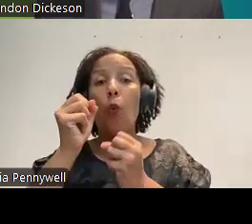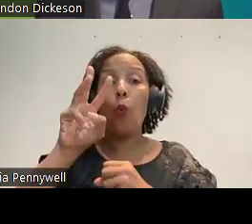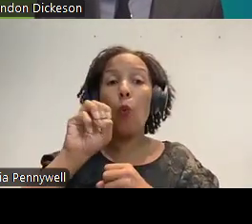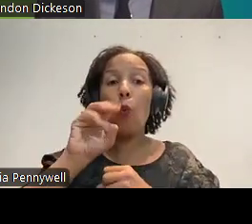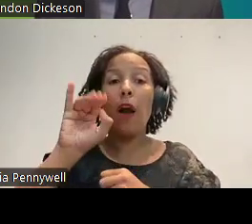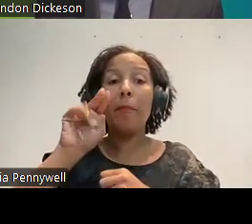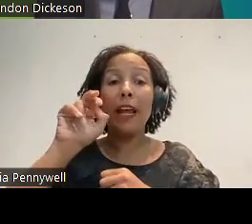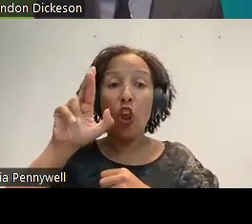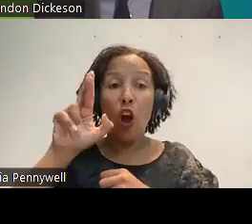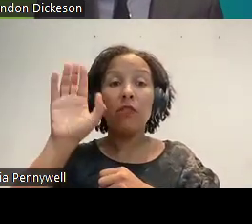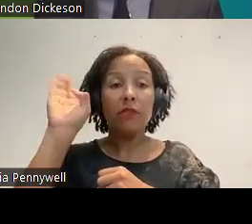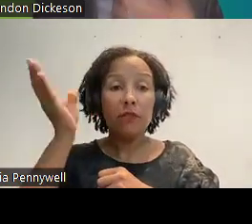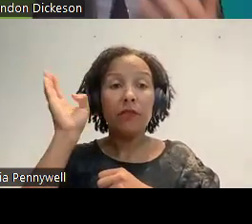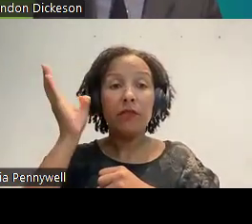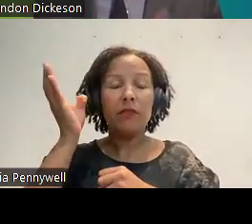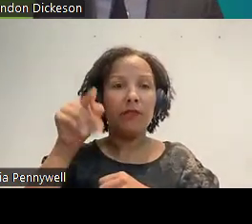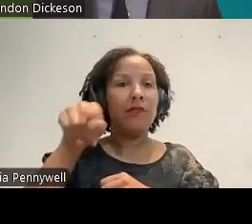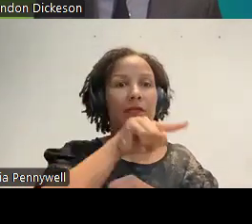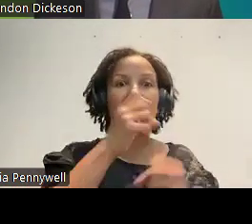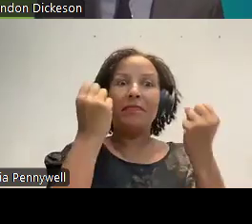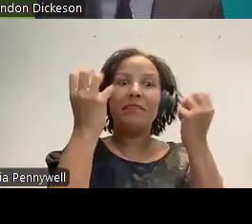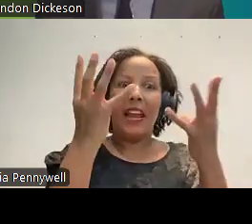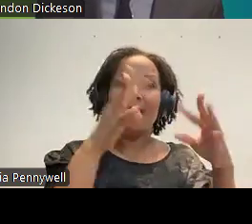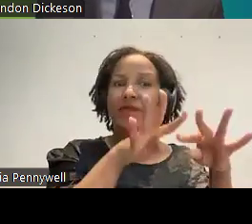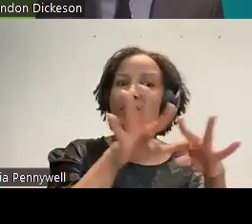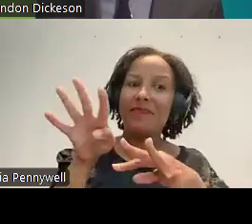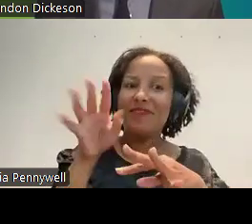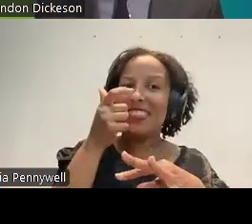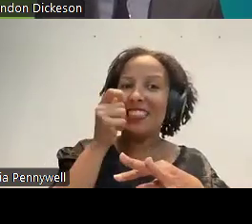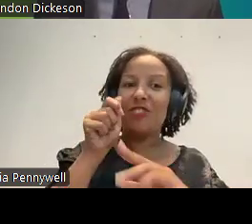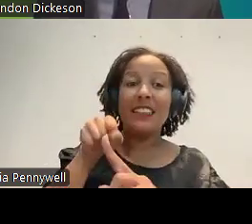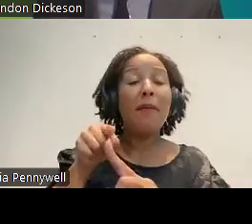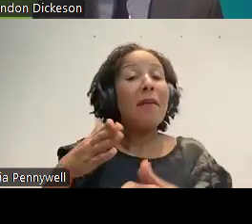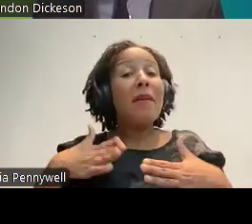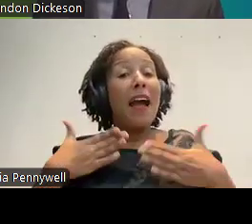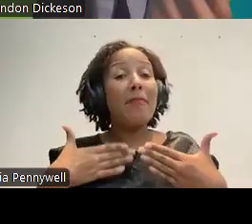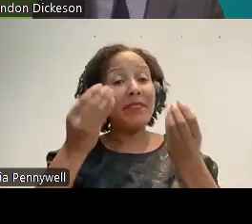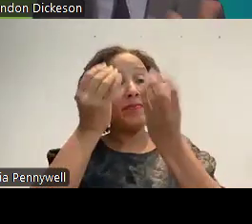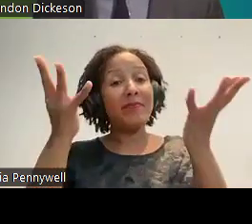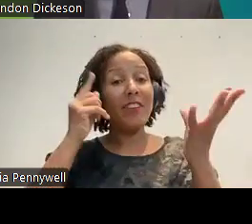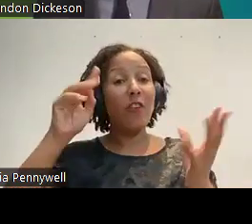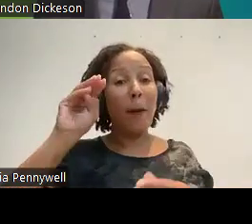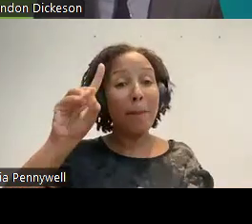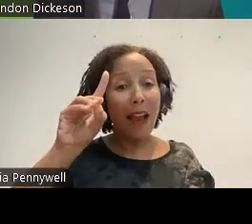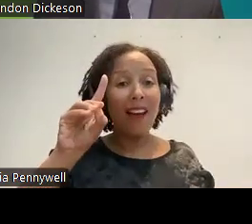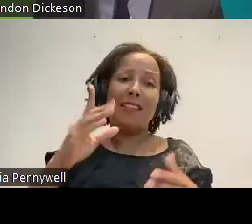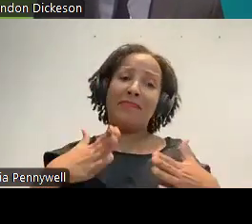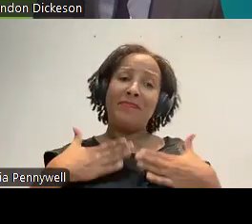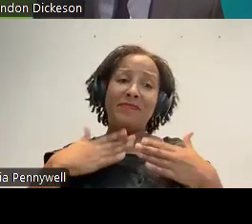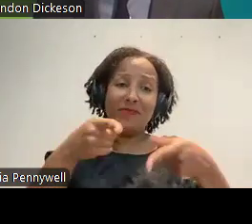of interest, and so I'm honored to be able to extend it to Maryland, and I'm grateful to all of you for your interest